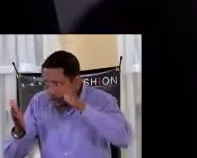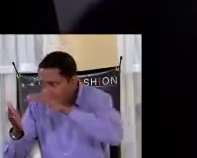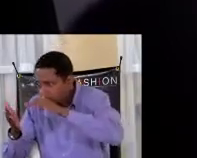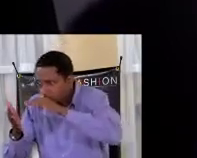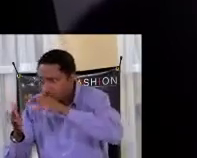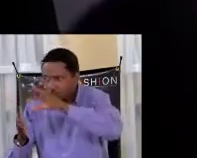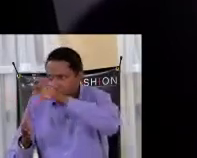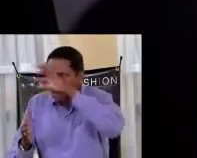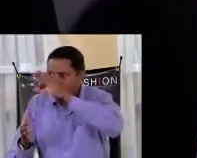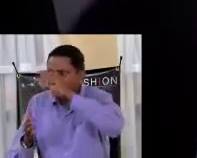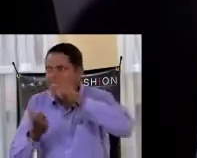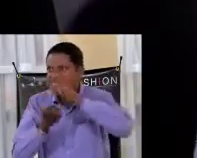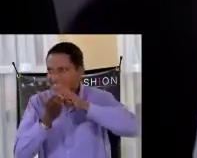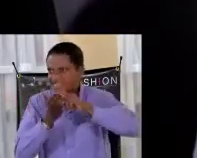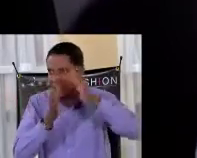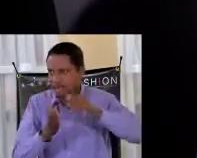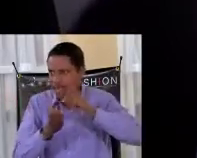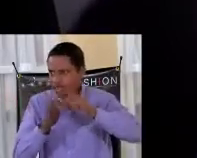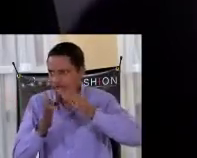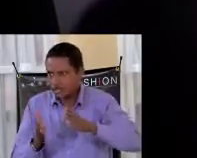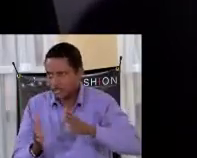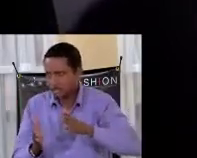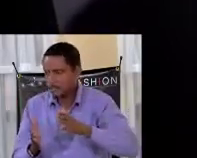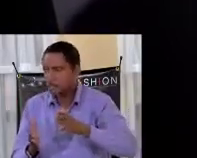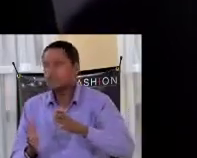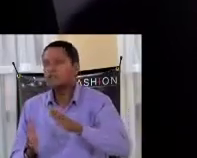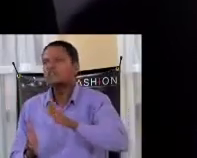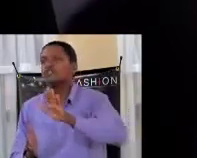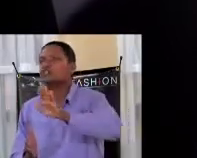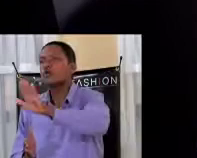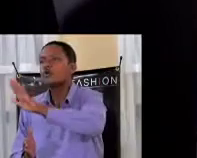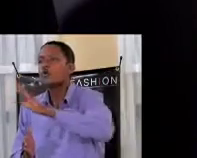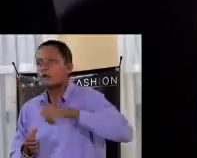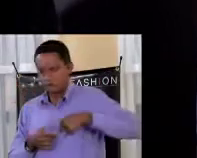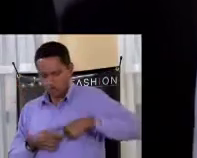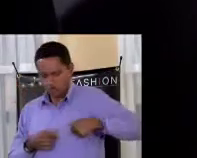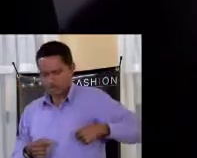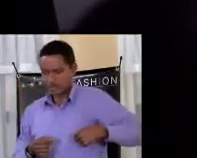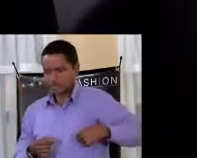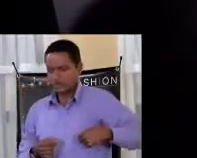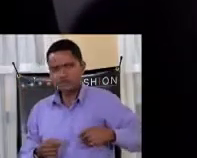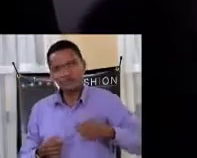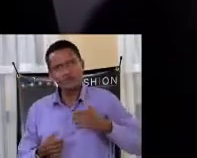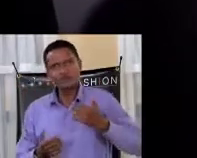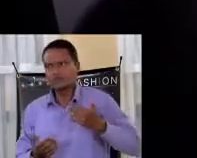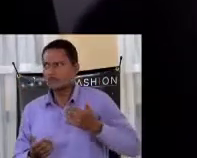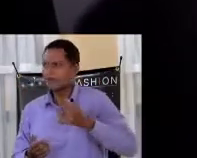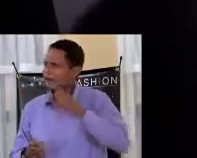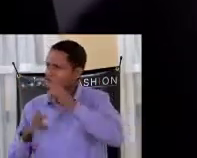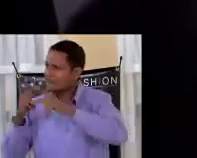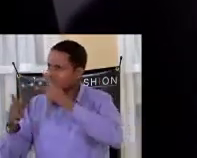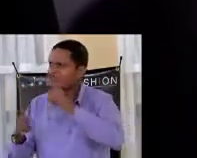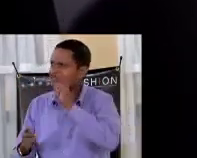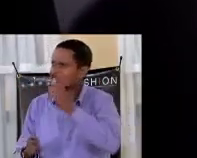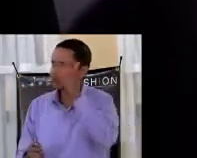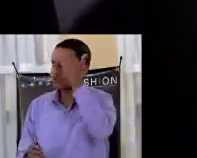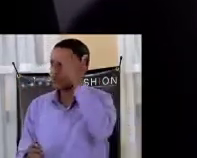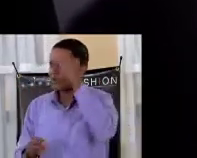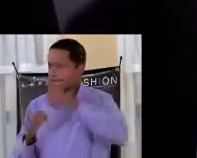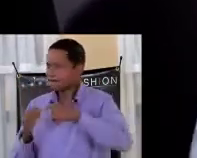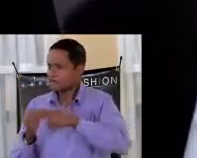So your brand, you should want to know why doesn't everybody know about your brand?